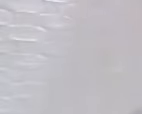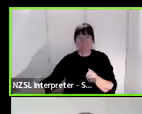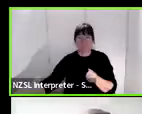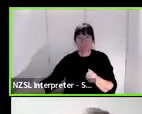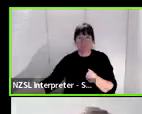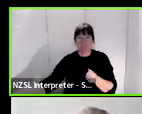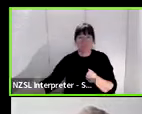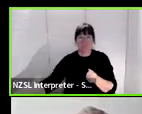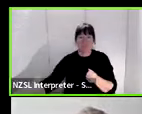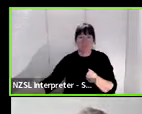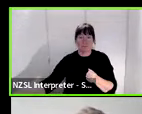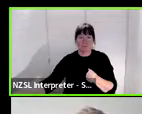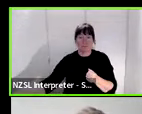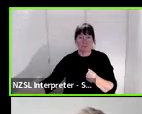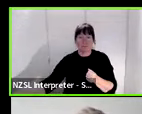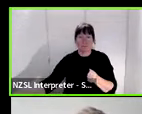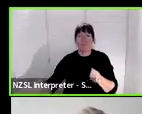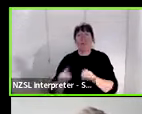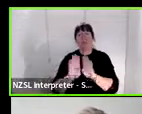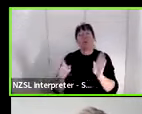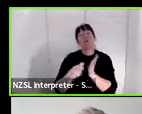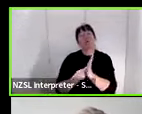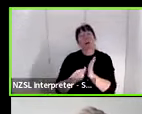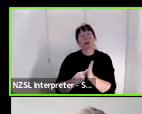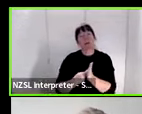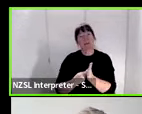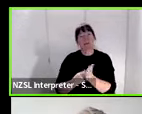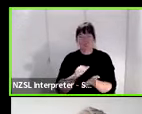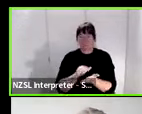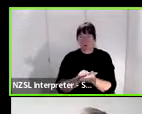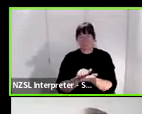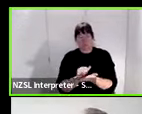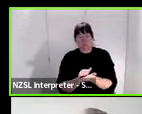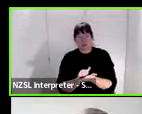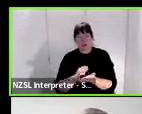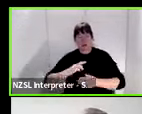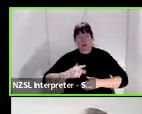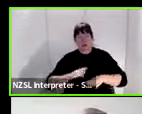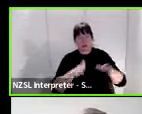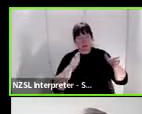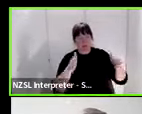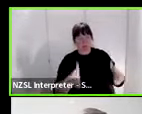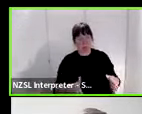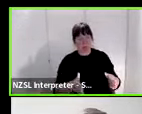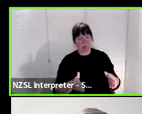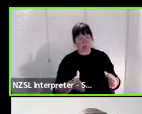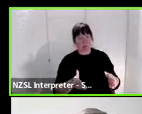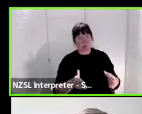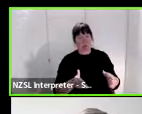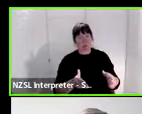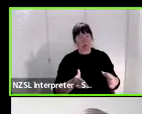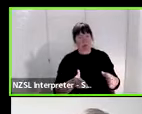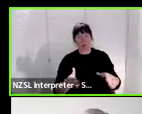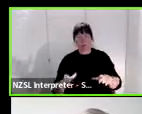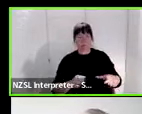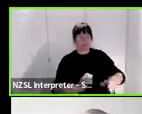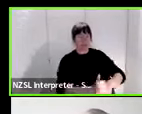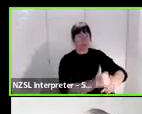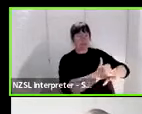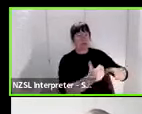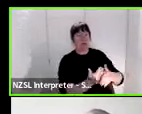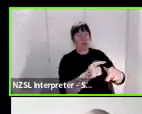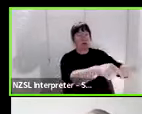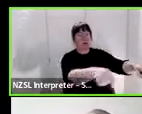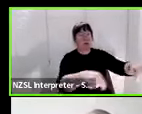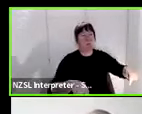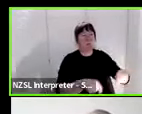facility, like the one I showed you in Fielding, would go into the new Albany Stadium pool. And what really happened was the council